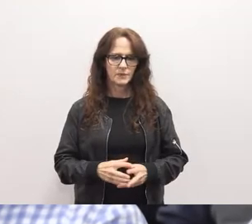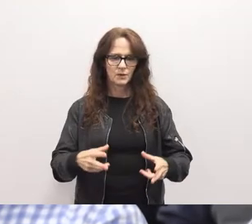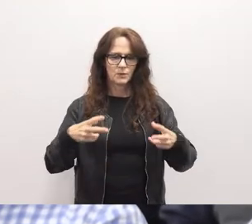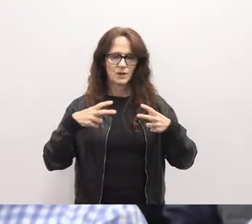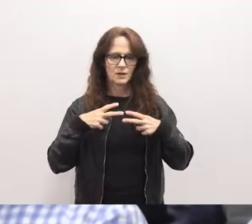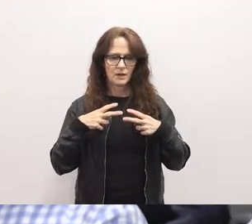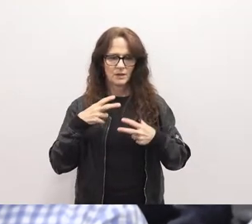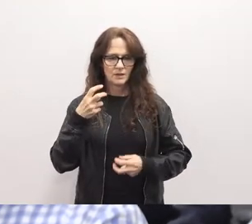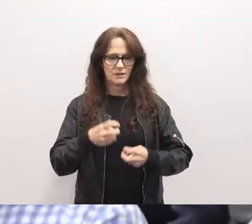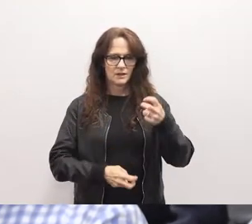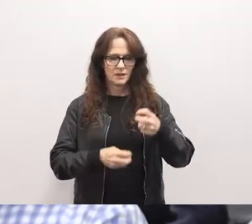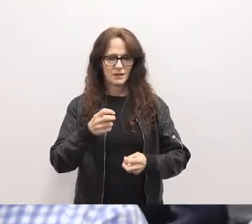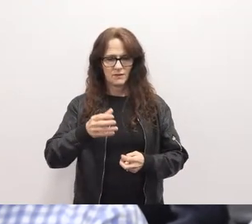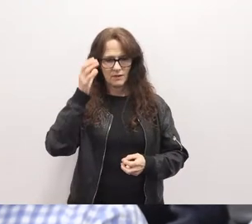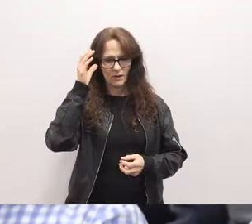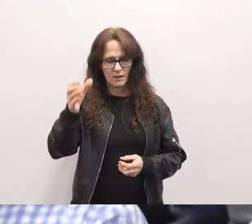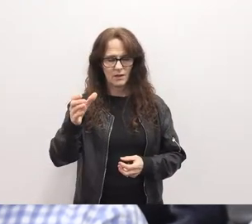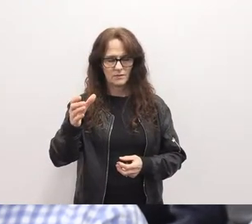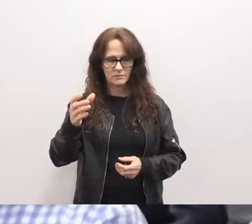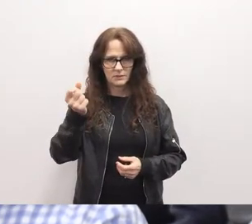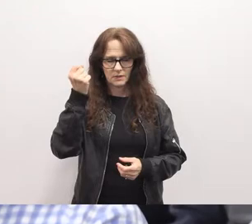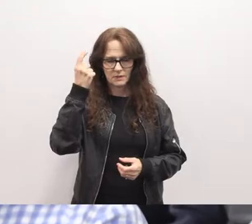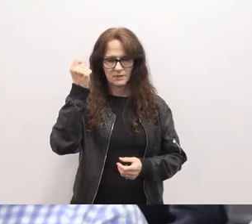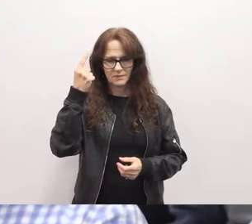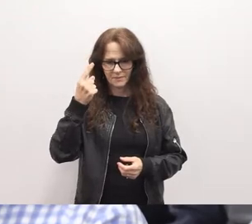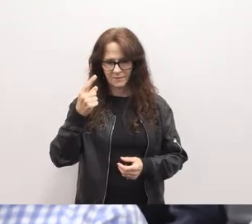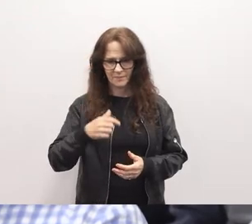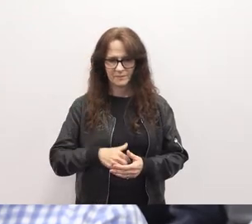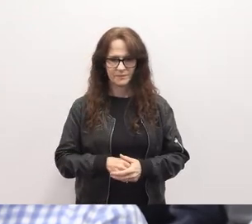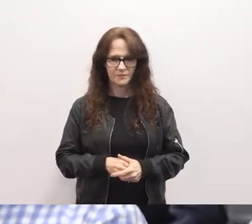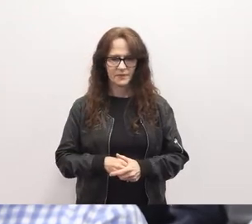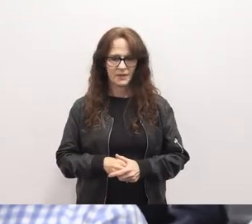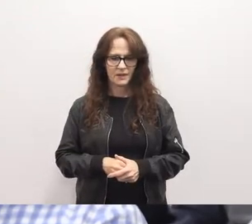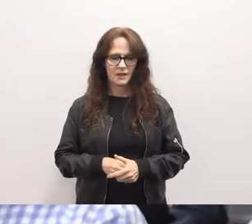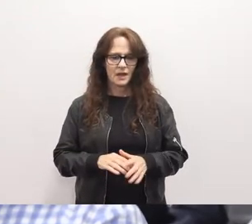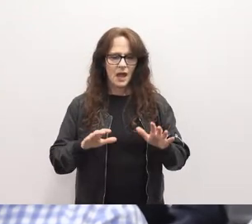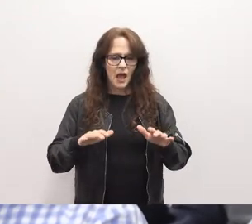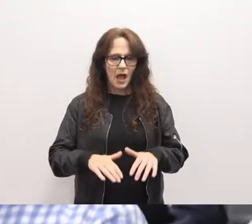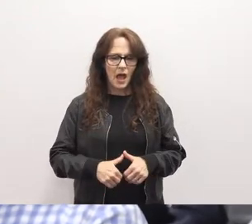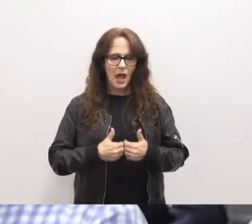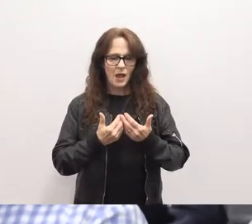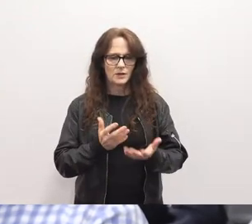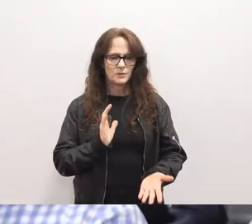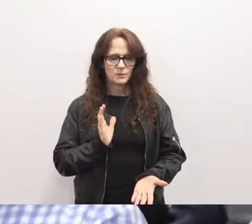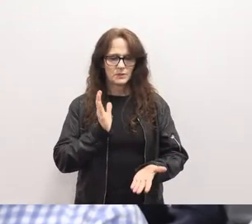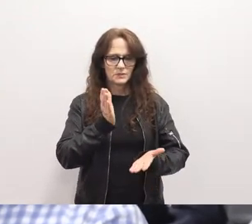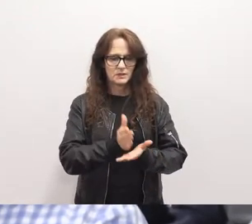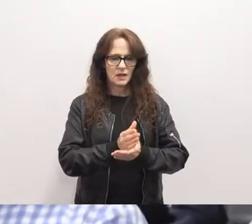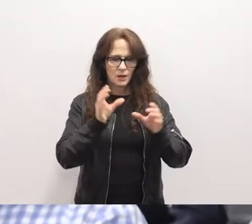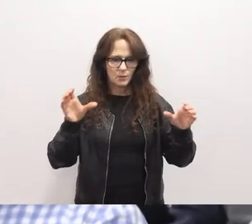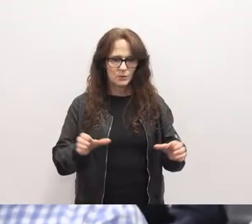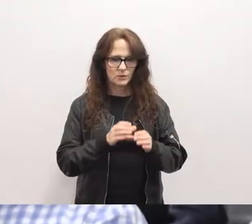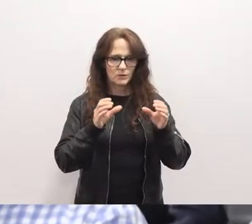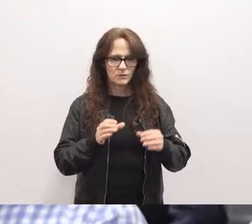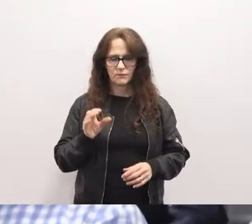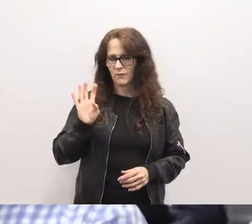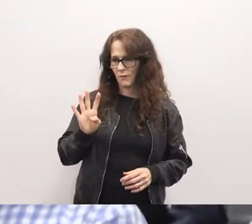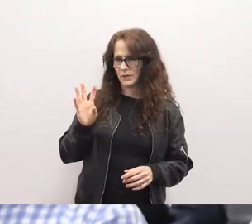Retirement is a difficult concept to wrap your head around. How do we stop doing what we've done for 46